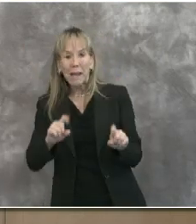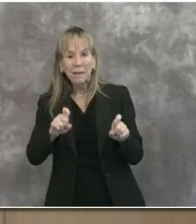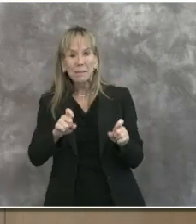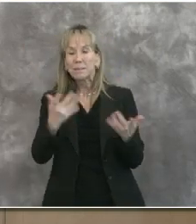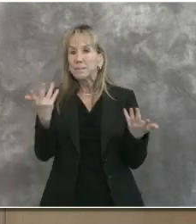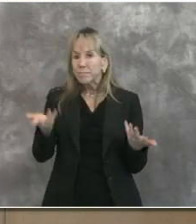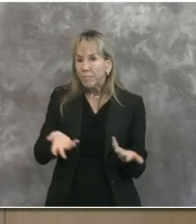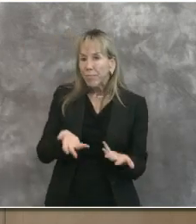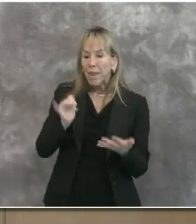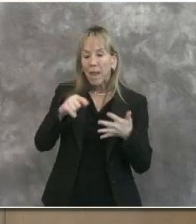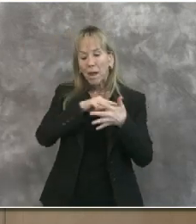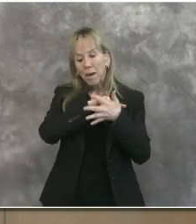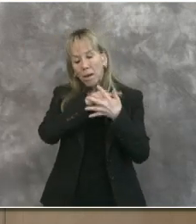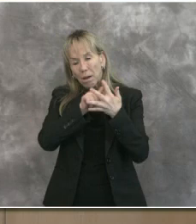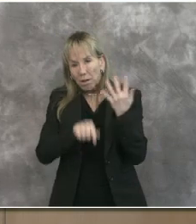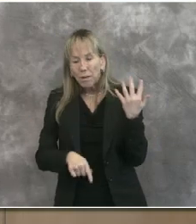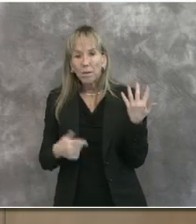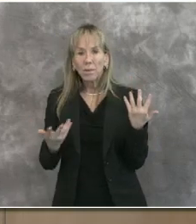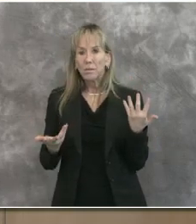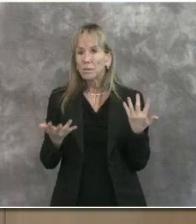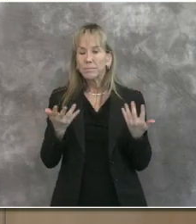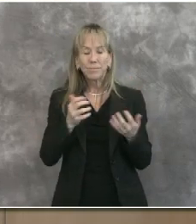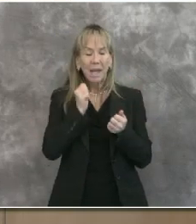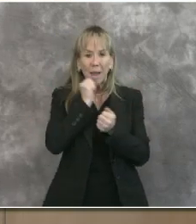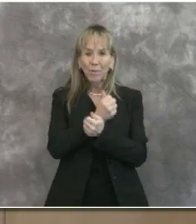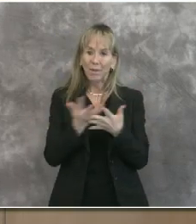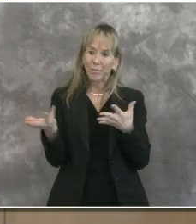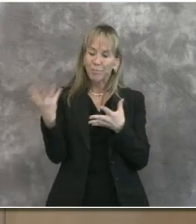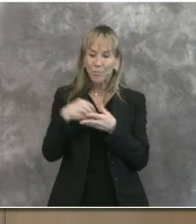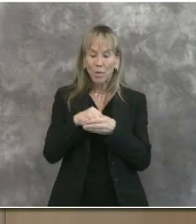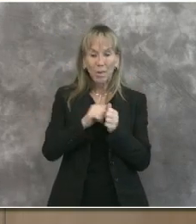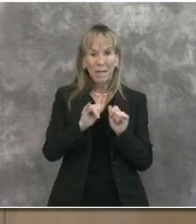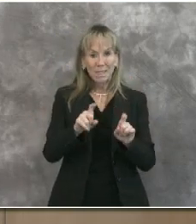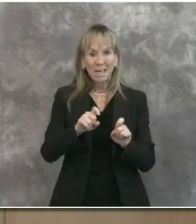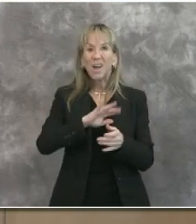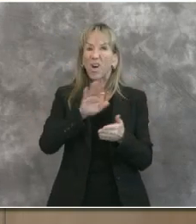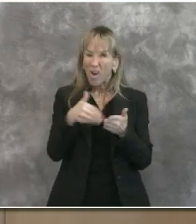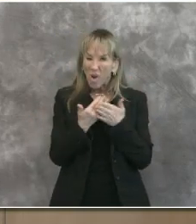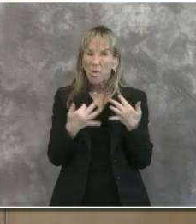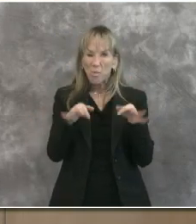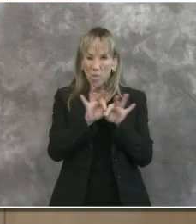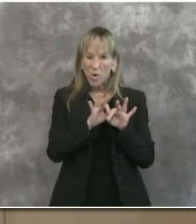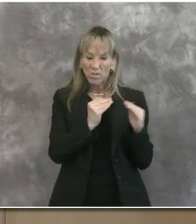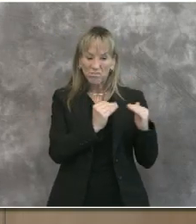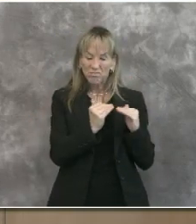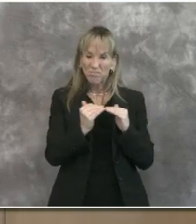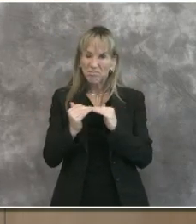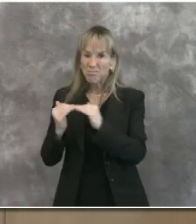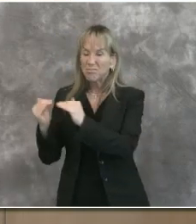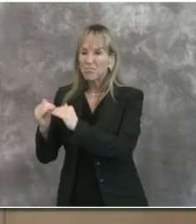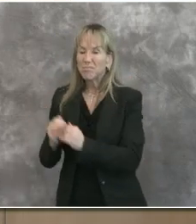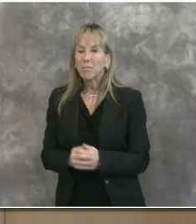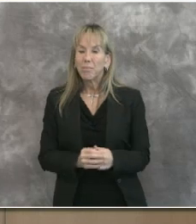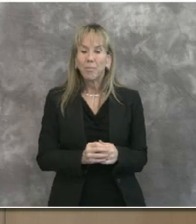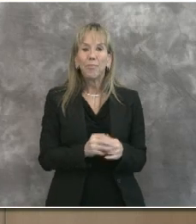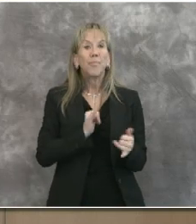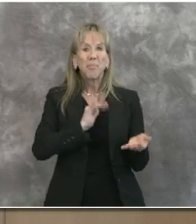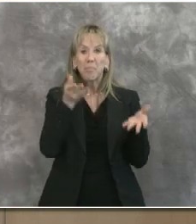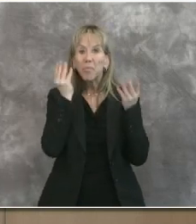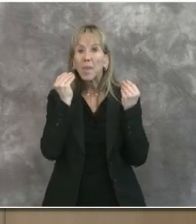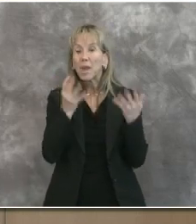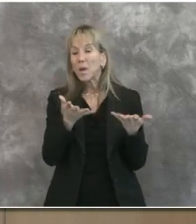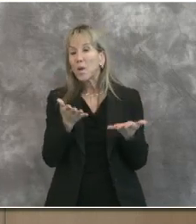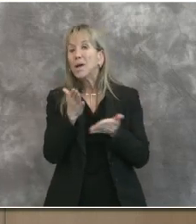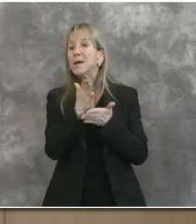run the machines, reagents for the machines, kits on the machines, are all important. I can absolutely tell you that there have